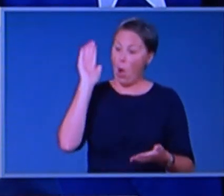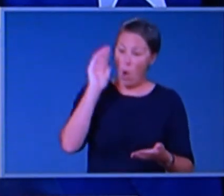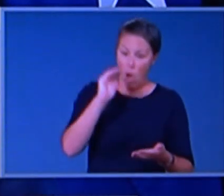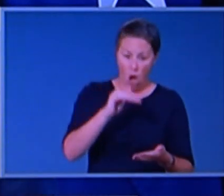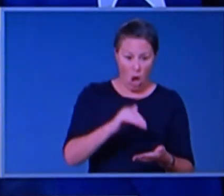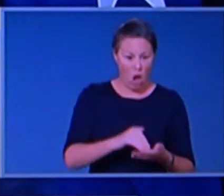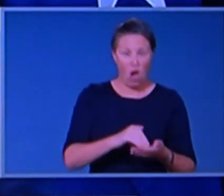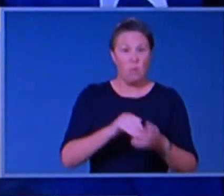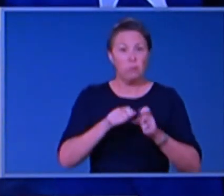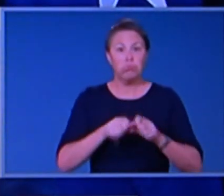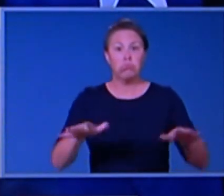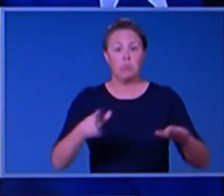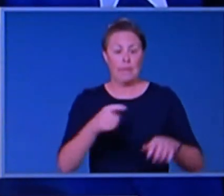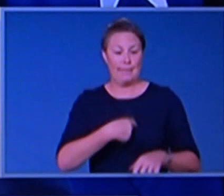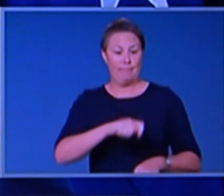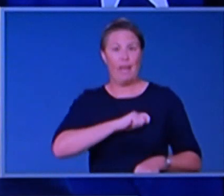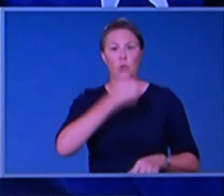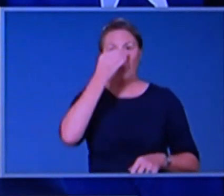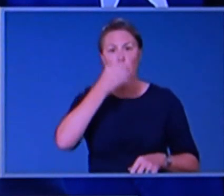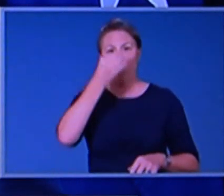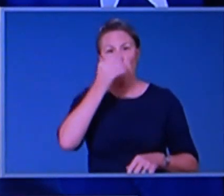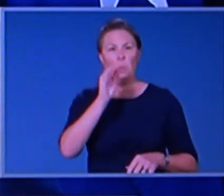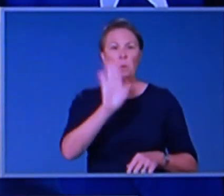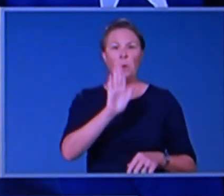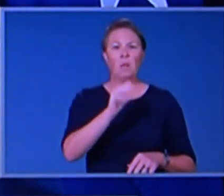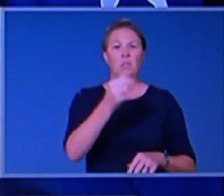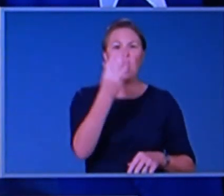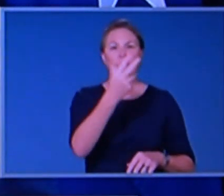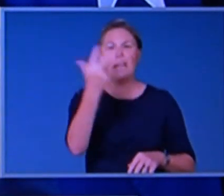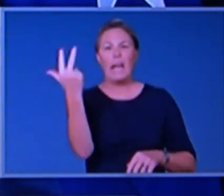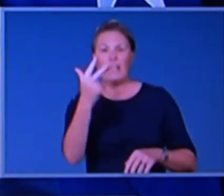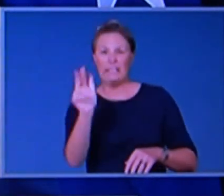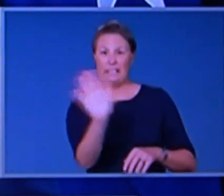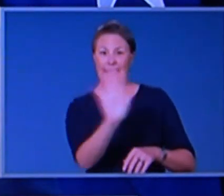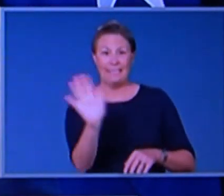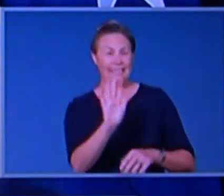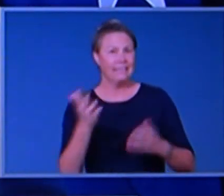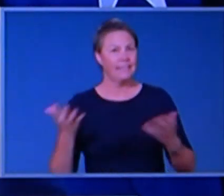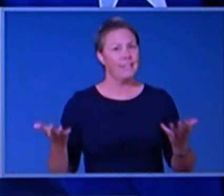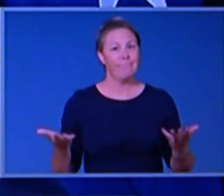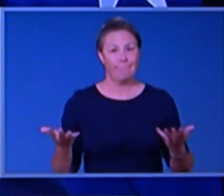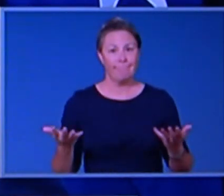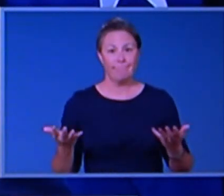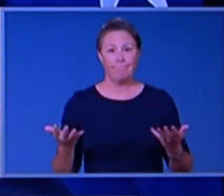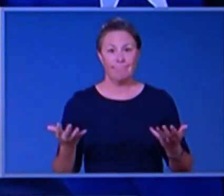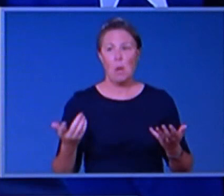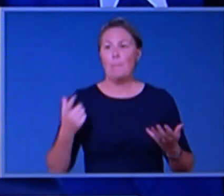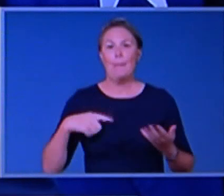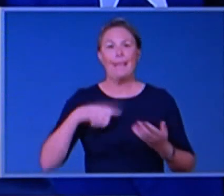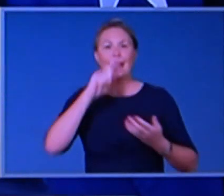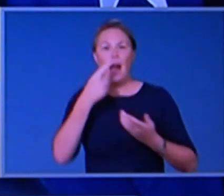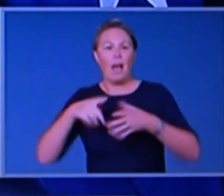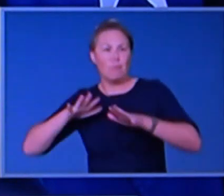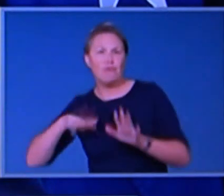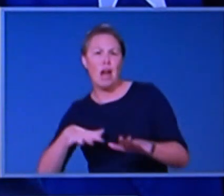very similar to what we will face tomorrow as we gather together without the parades, but we do so